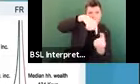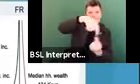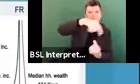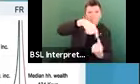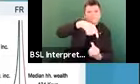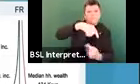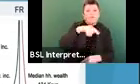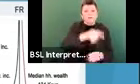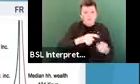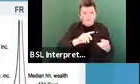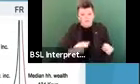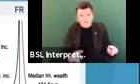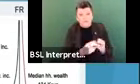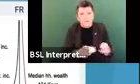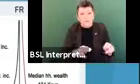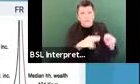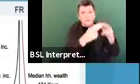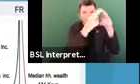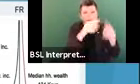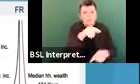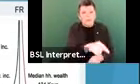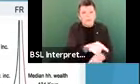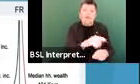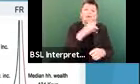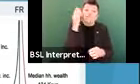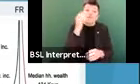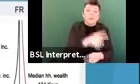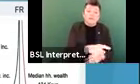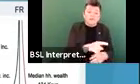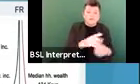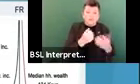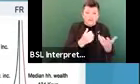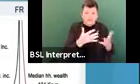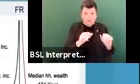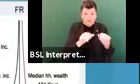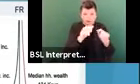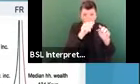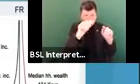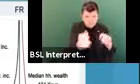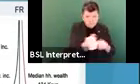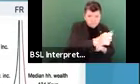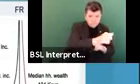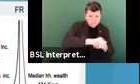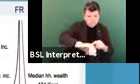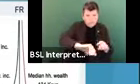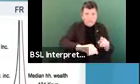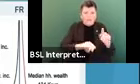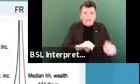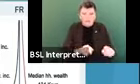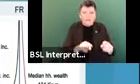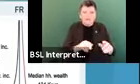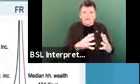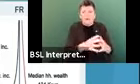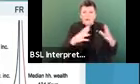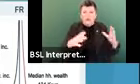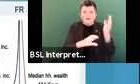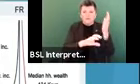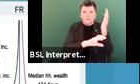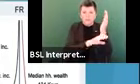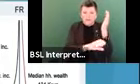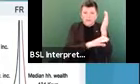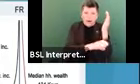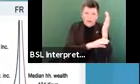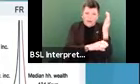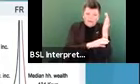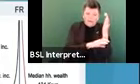tap of income in France with a big belly means that you have a large median class, more than middle class,